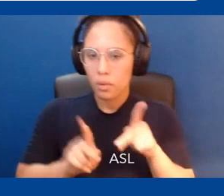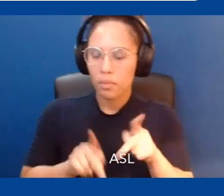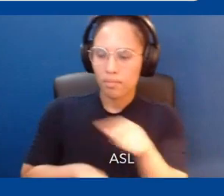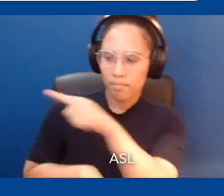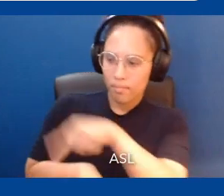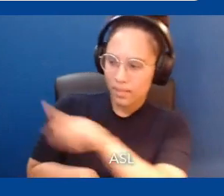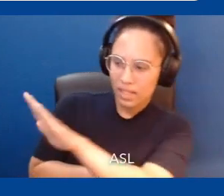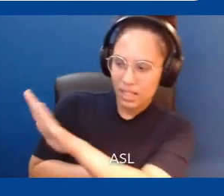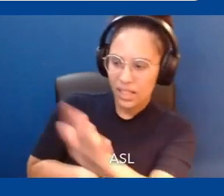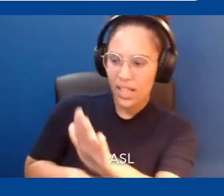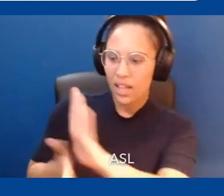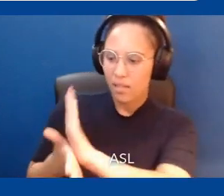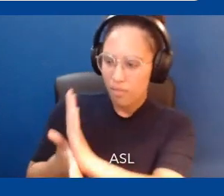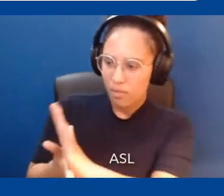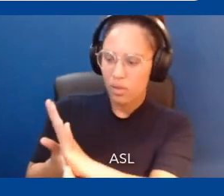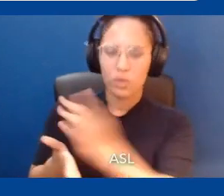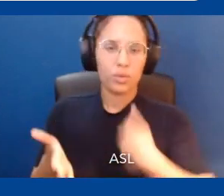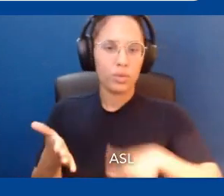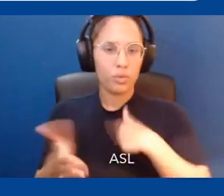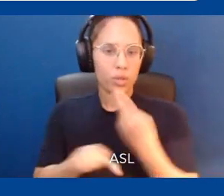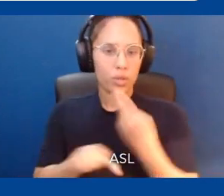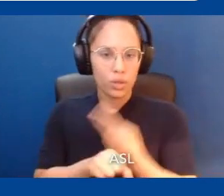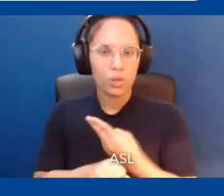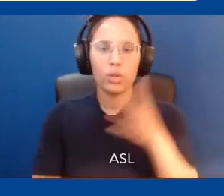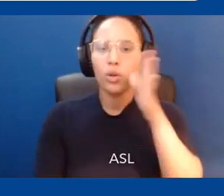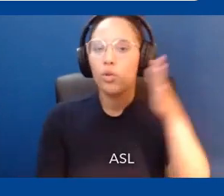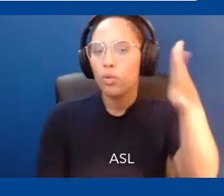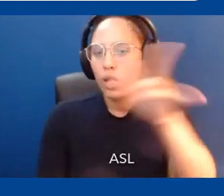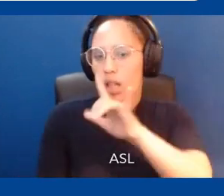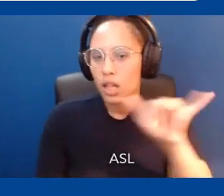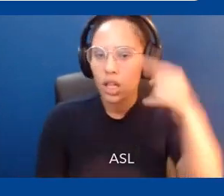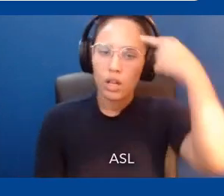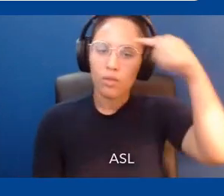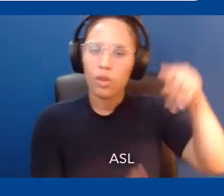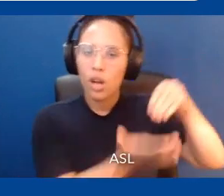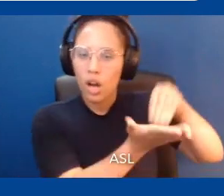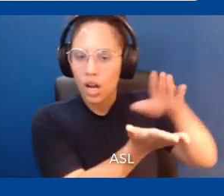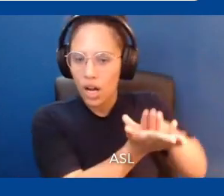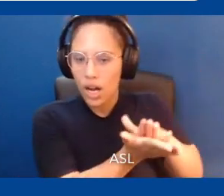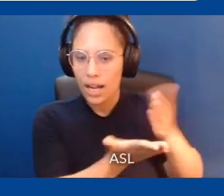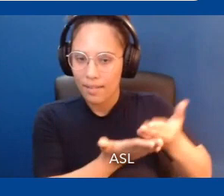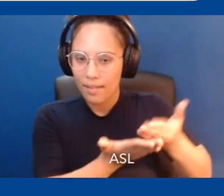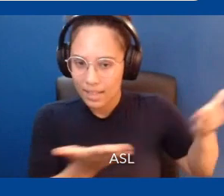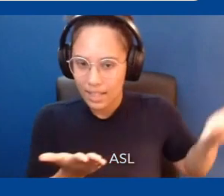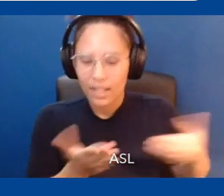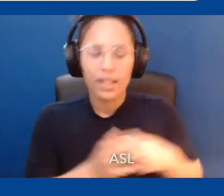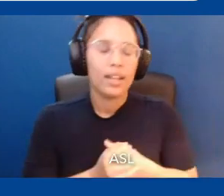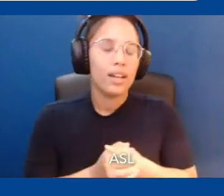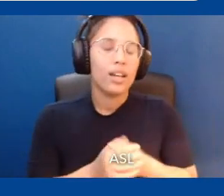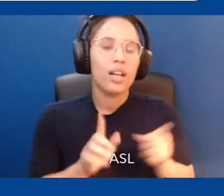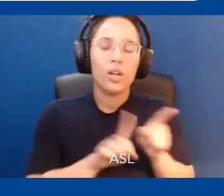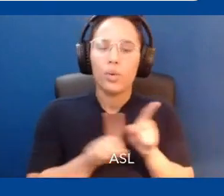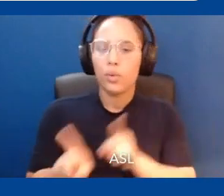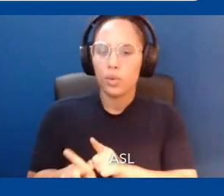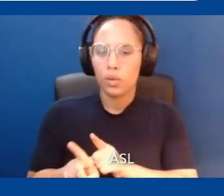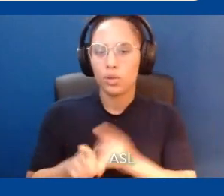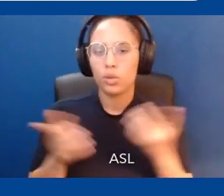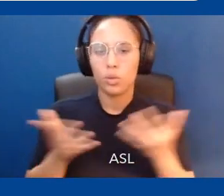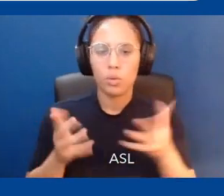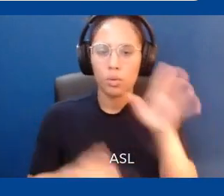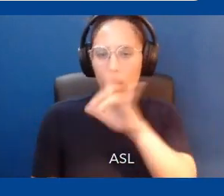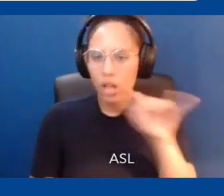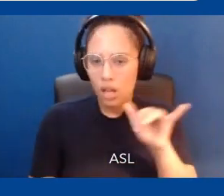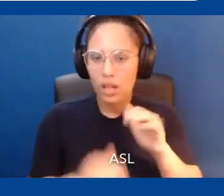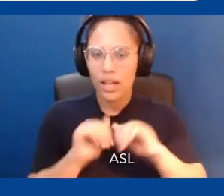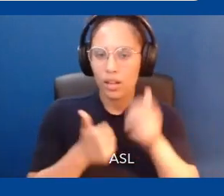we access archival materials? How are attitudes evolving around working with, building new, and working against archives? So I'm